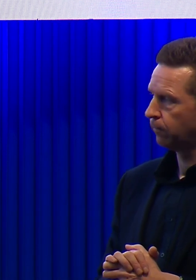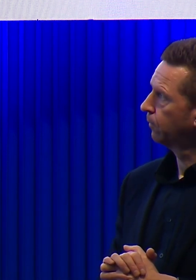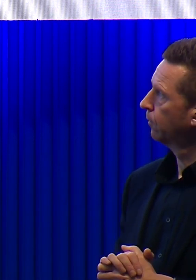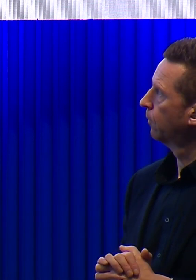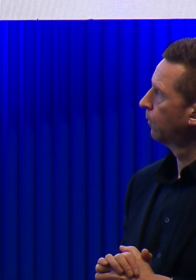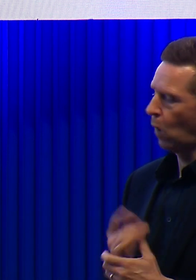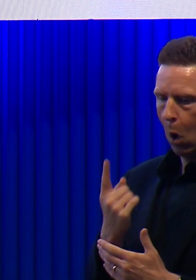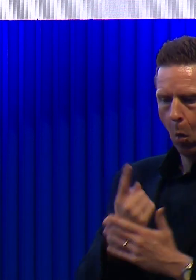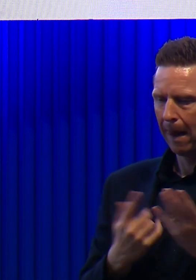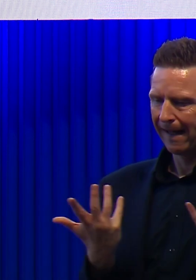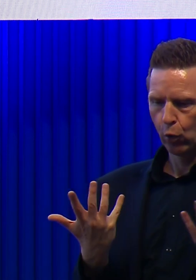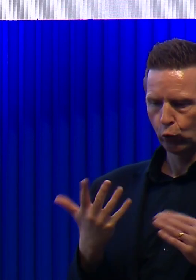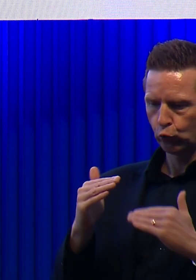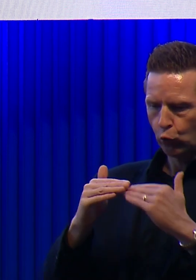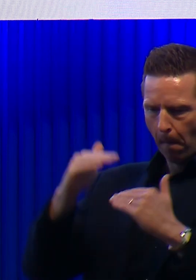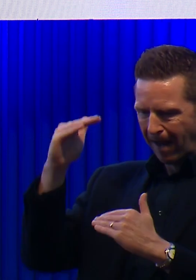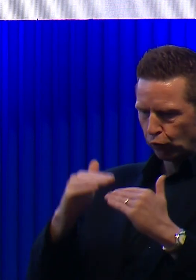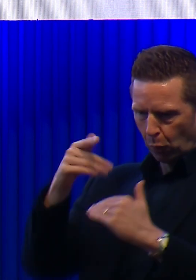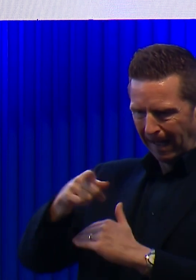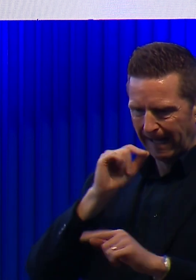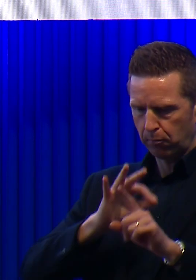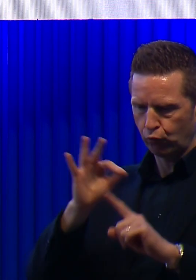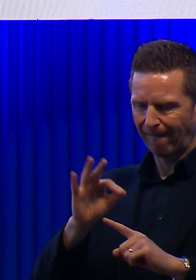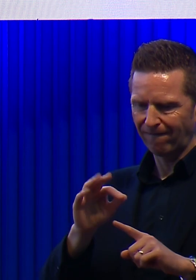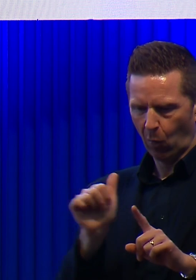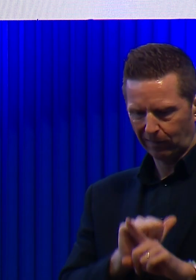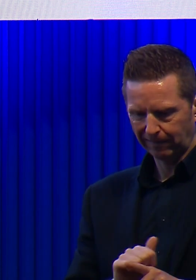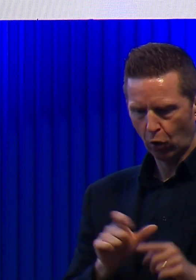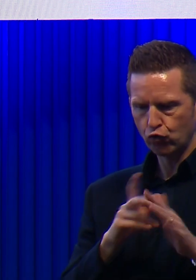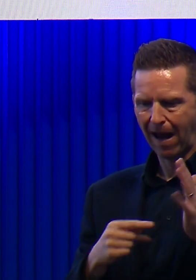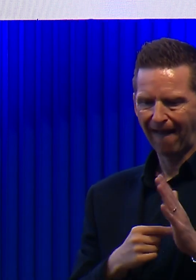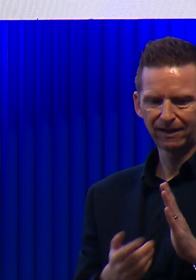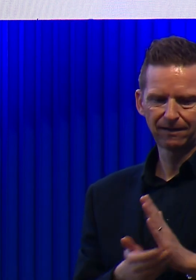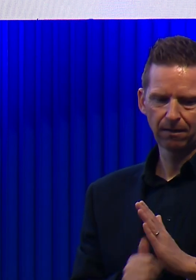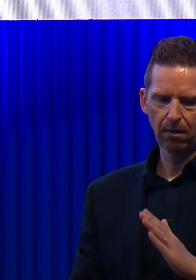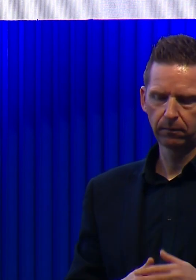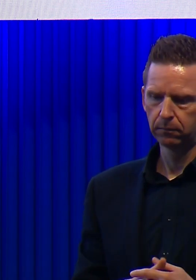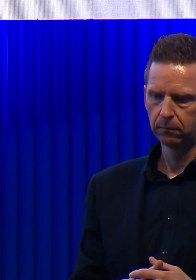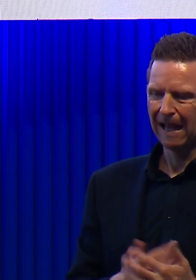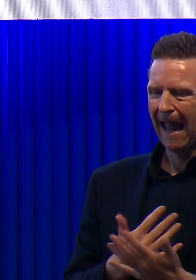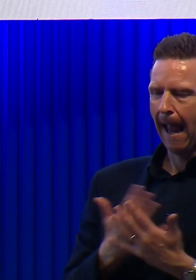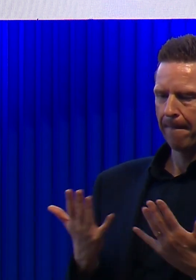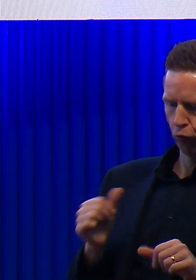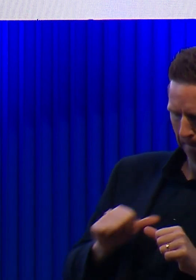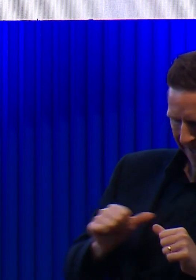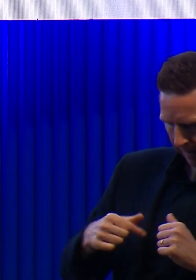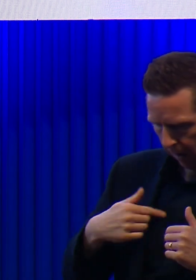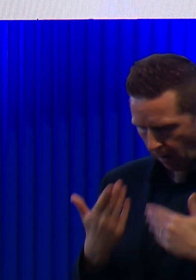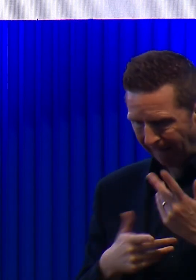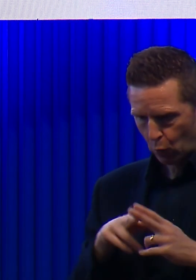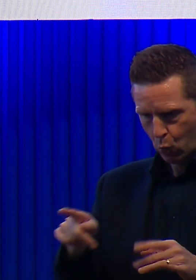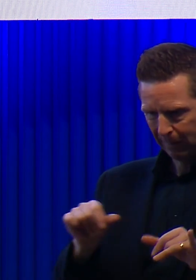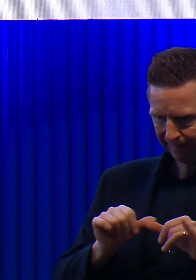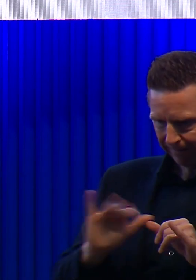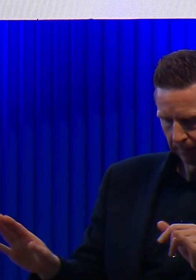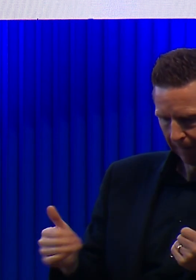from lack of opportunity. Because there's lots to do here. There's lots of spaces and places to grow.